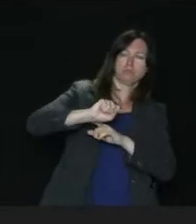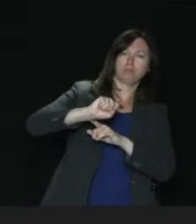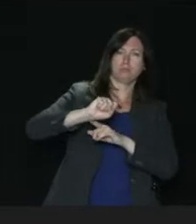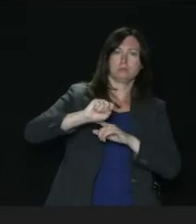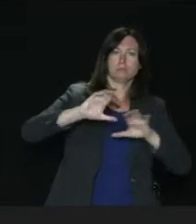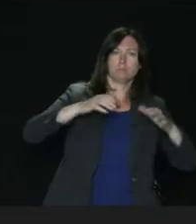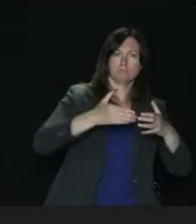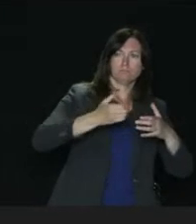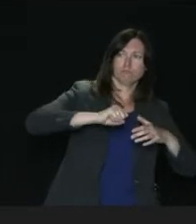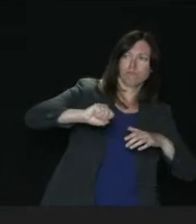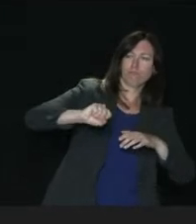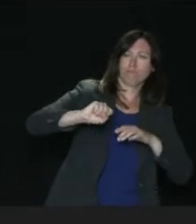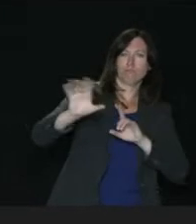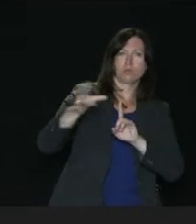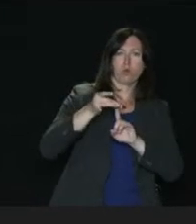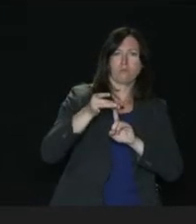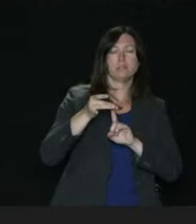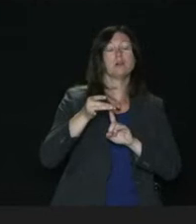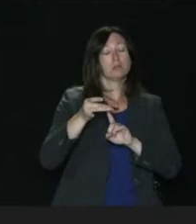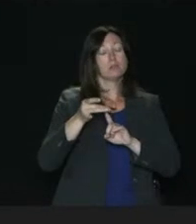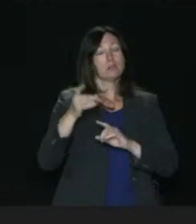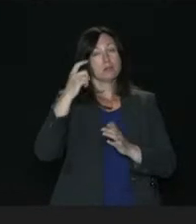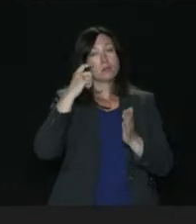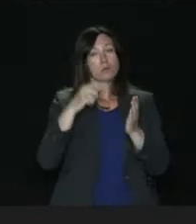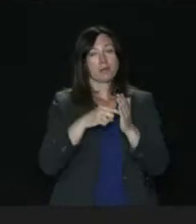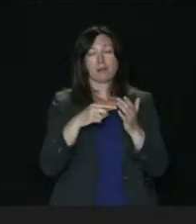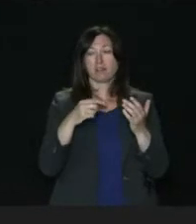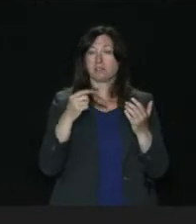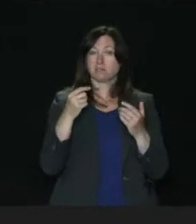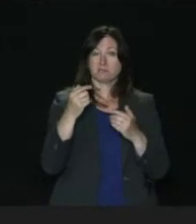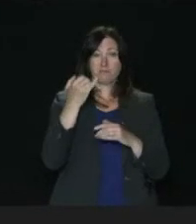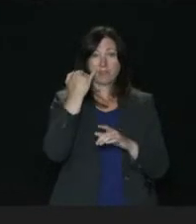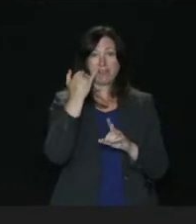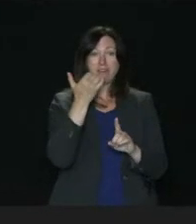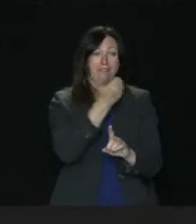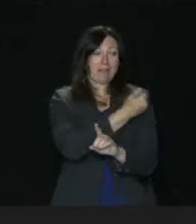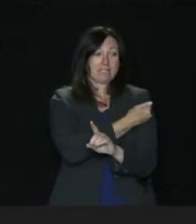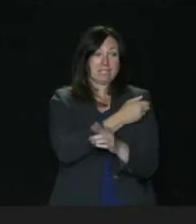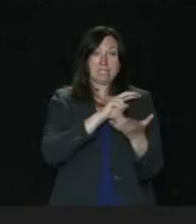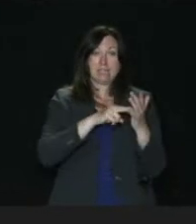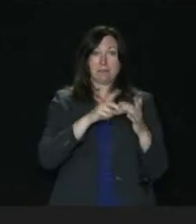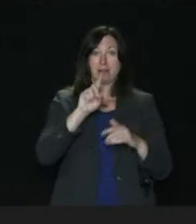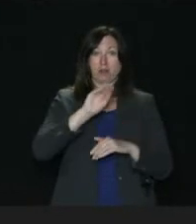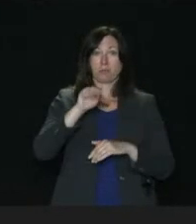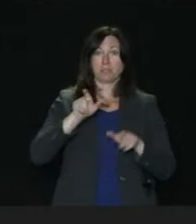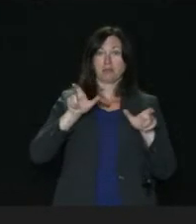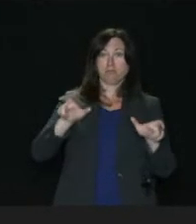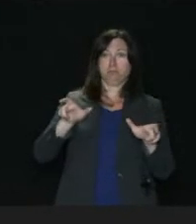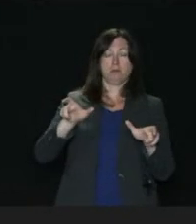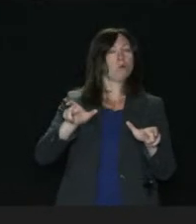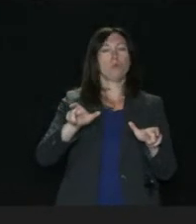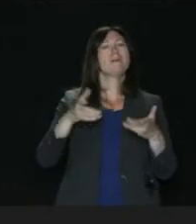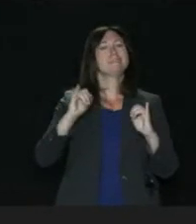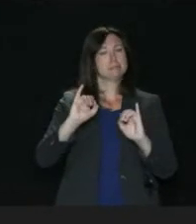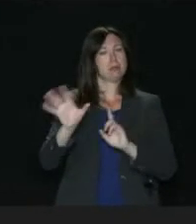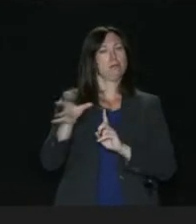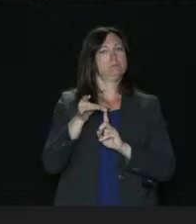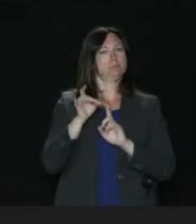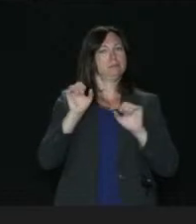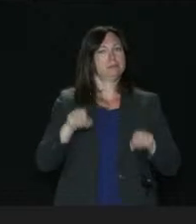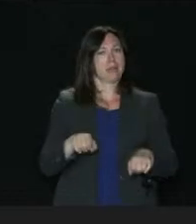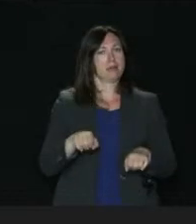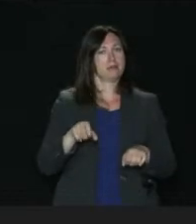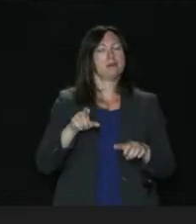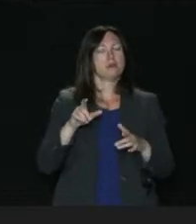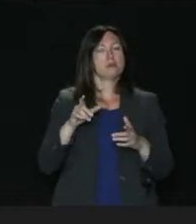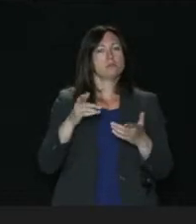very alive to, because we do recognize that no vaccine is 100% effective. So really, I think it's an artificial target in some ways,